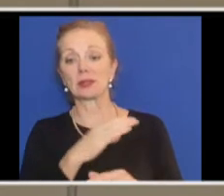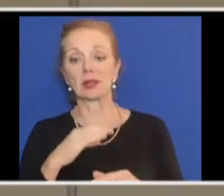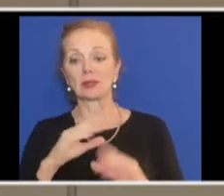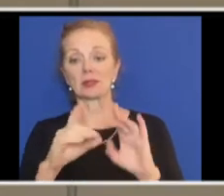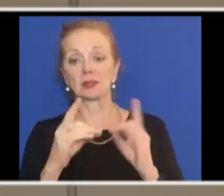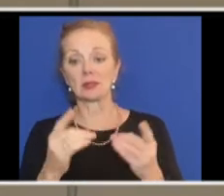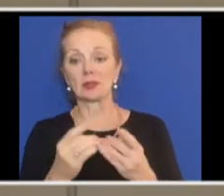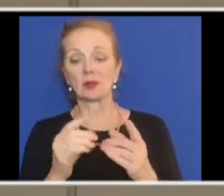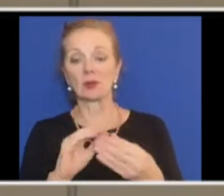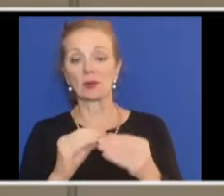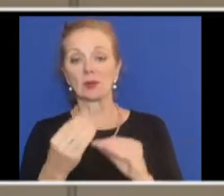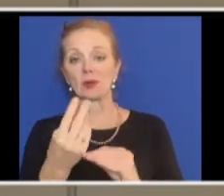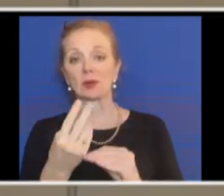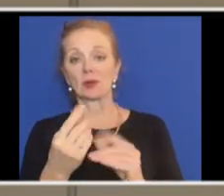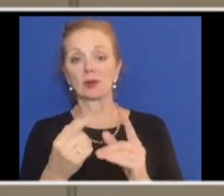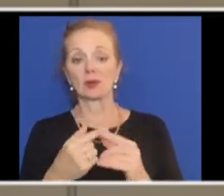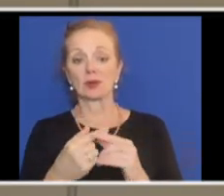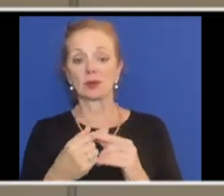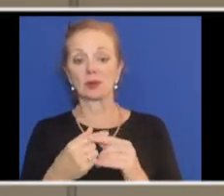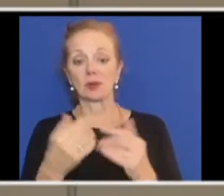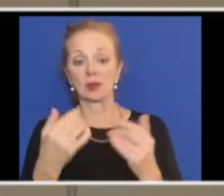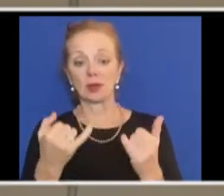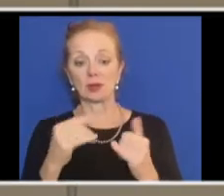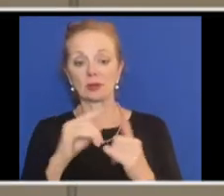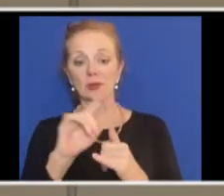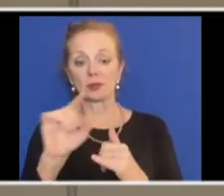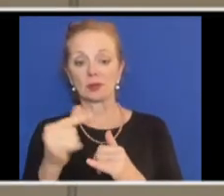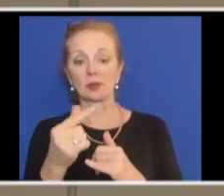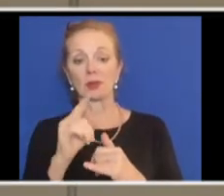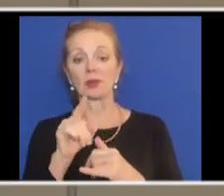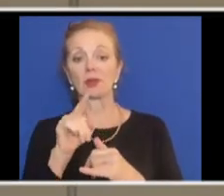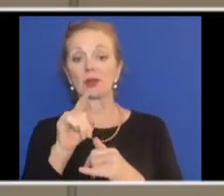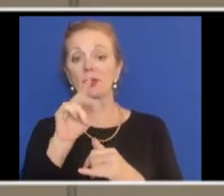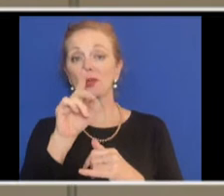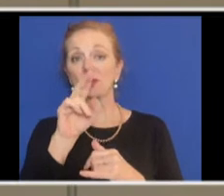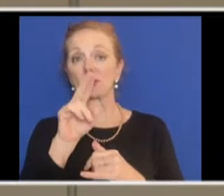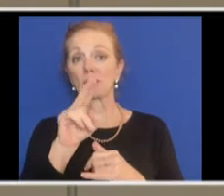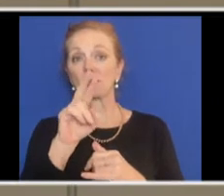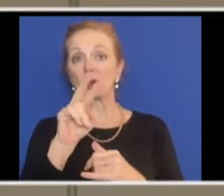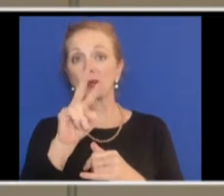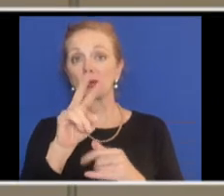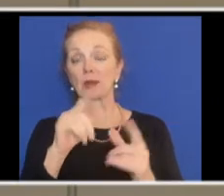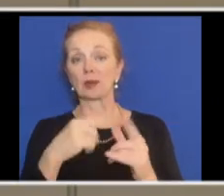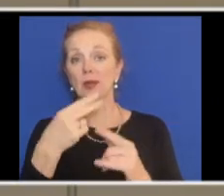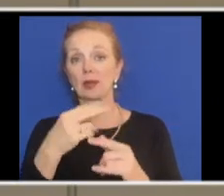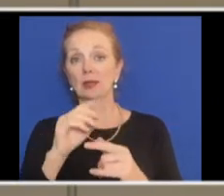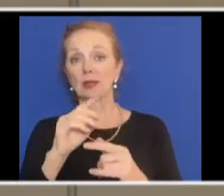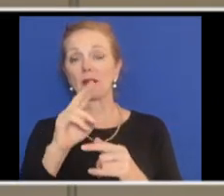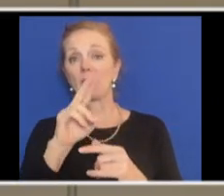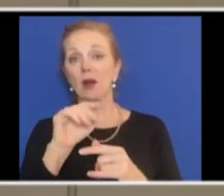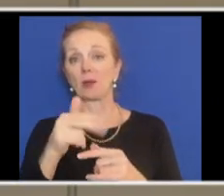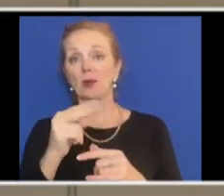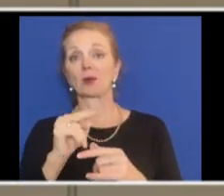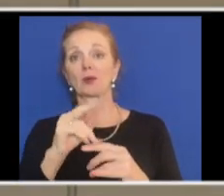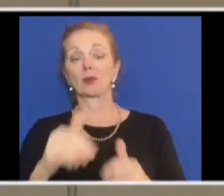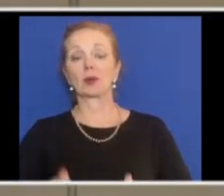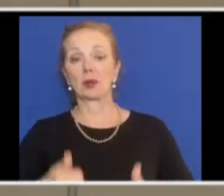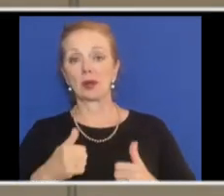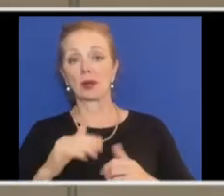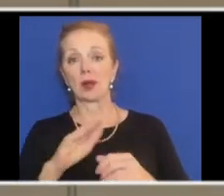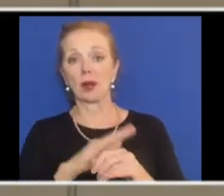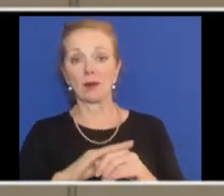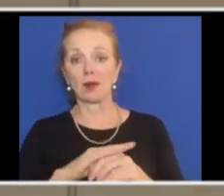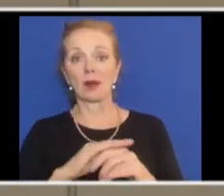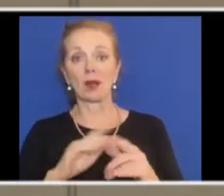Graham's District the current zoning is ur2 HD Urban residential historic district overlay